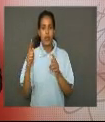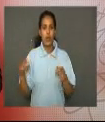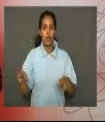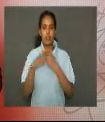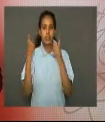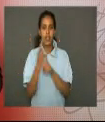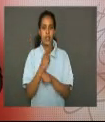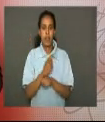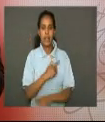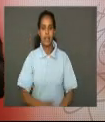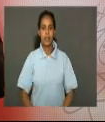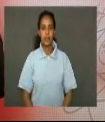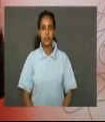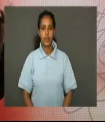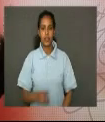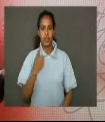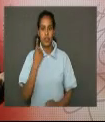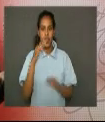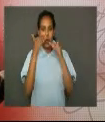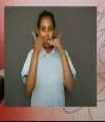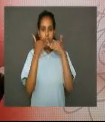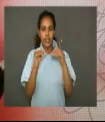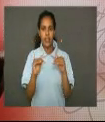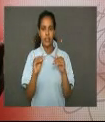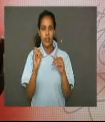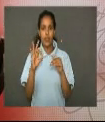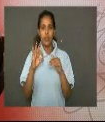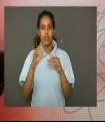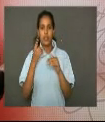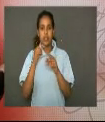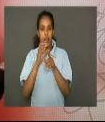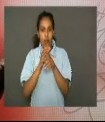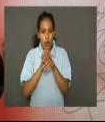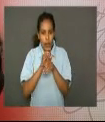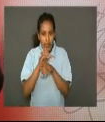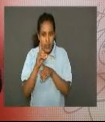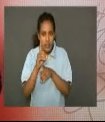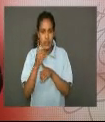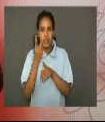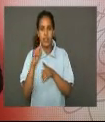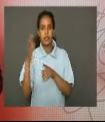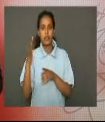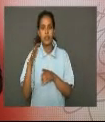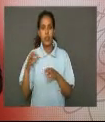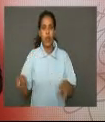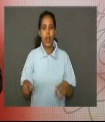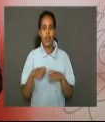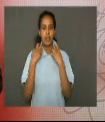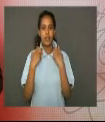place, the concentration of the orientation of the species